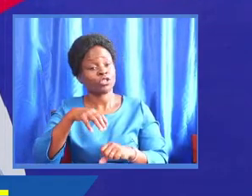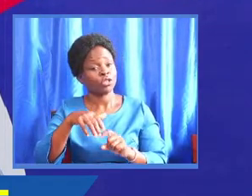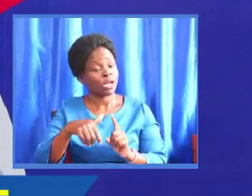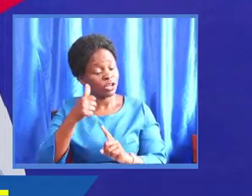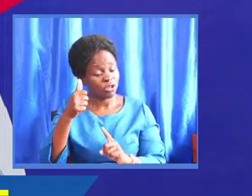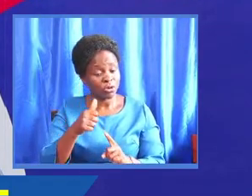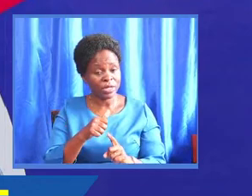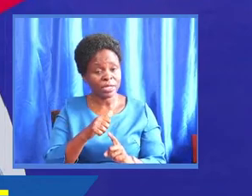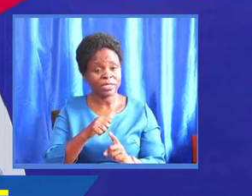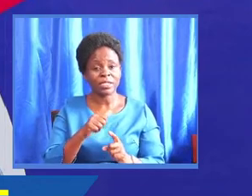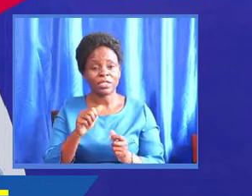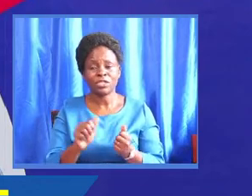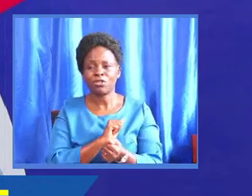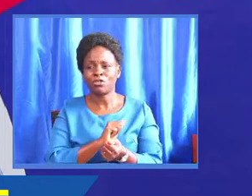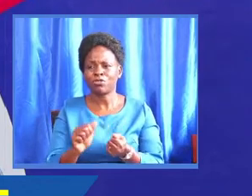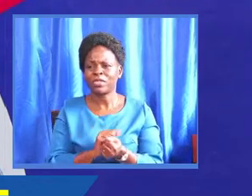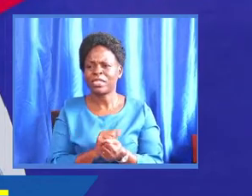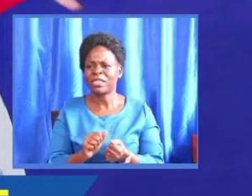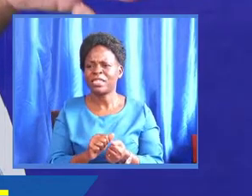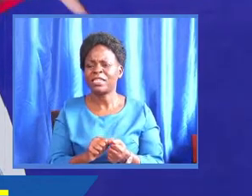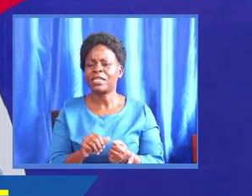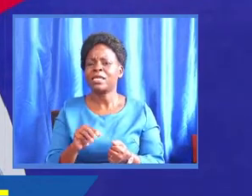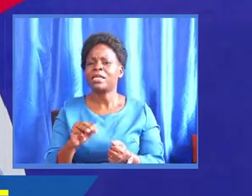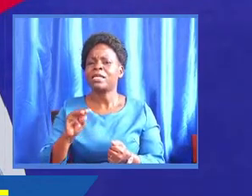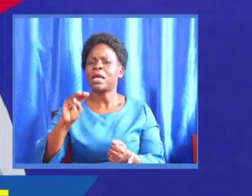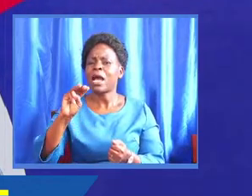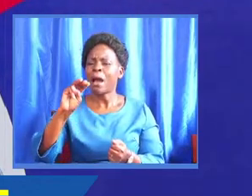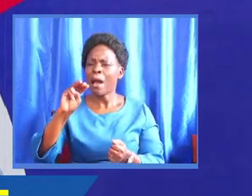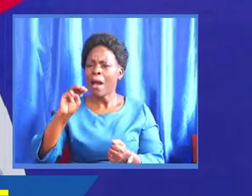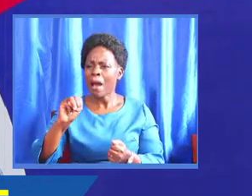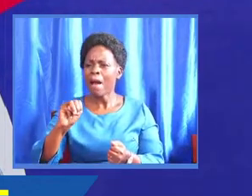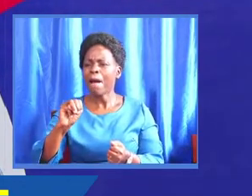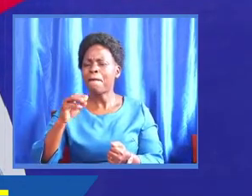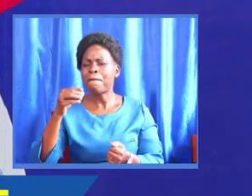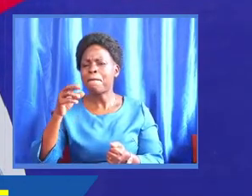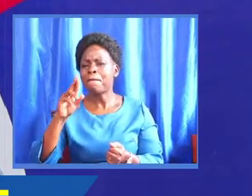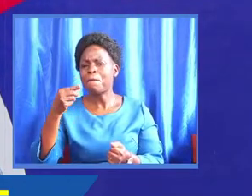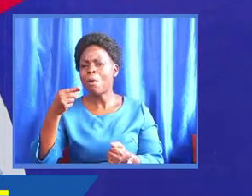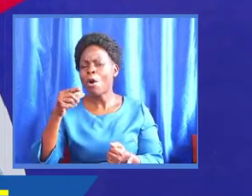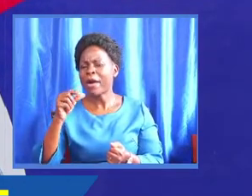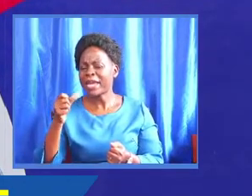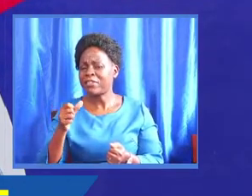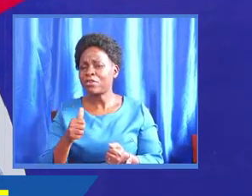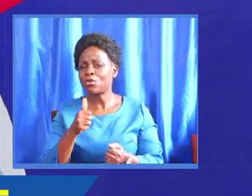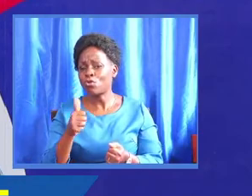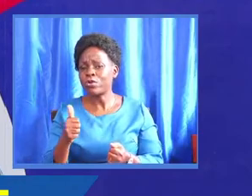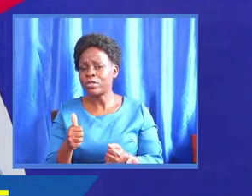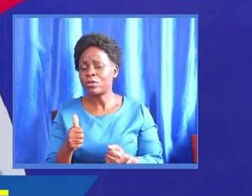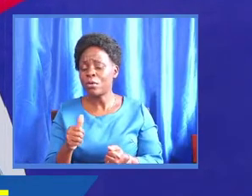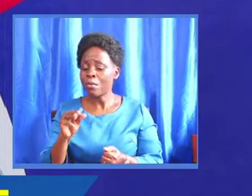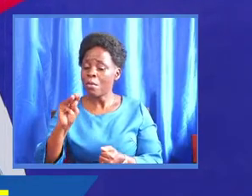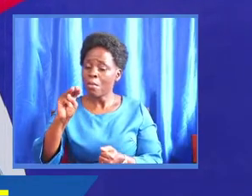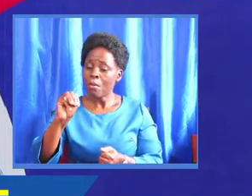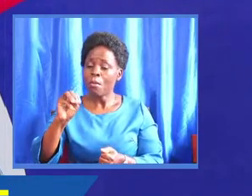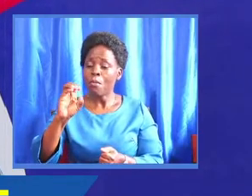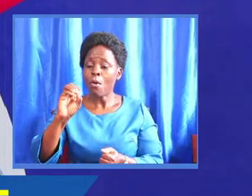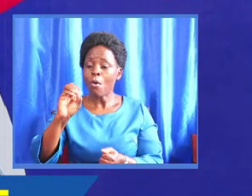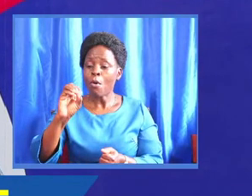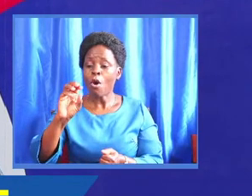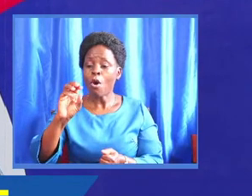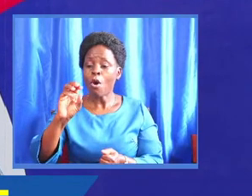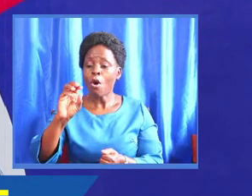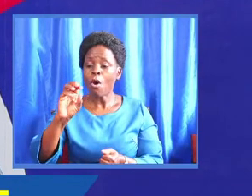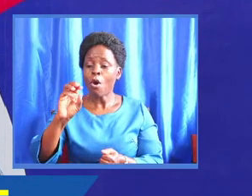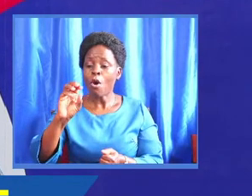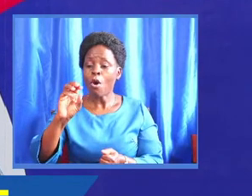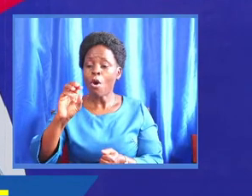not vested. So mortgage is the way to go. So mortgage, yeah, those things are available now, and they are going to grow. Mm. Because if